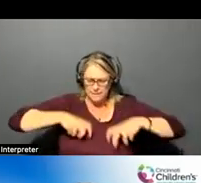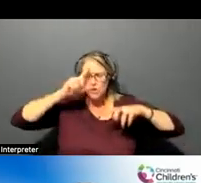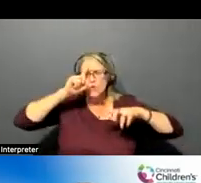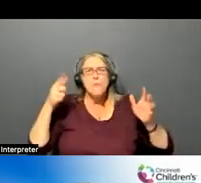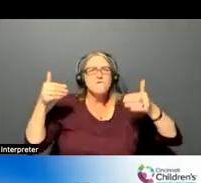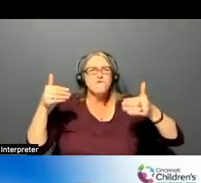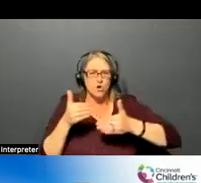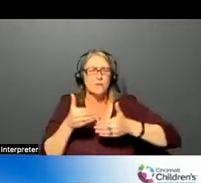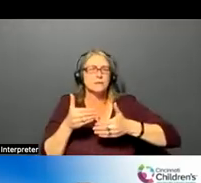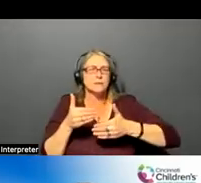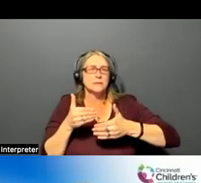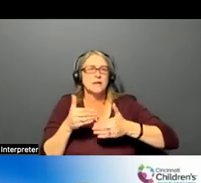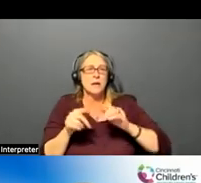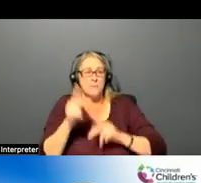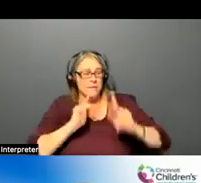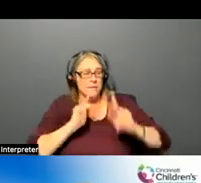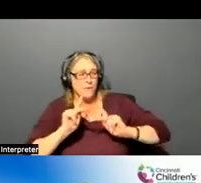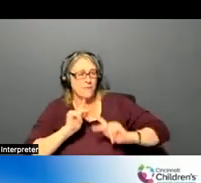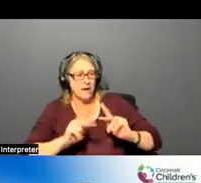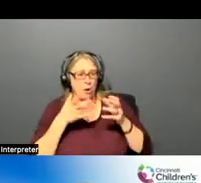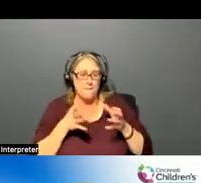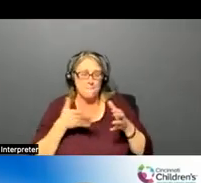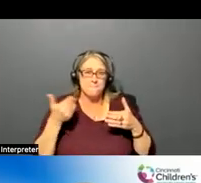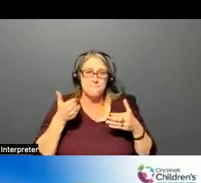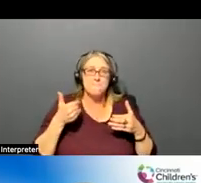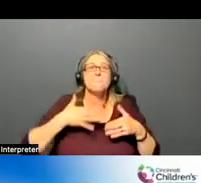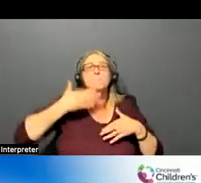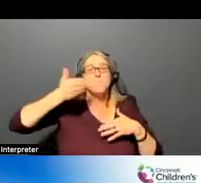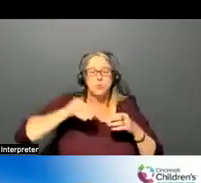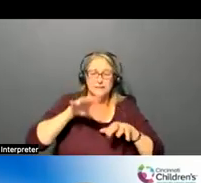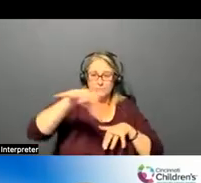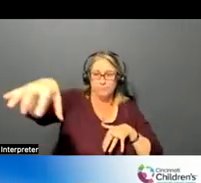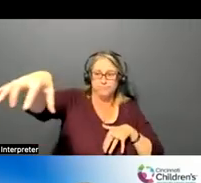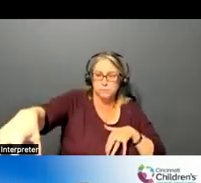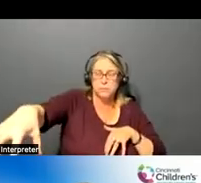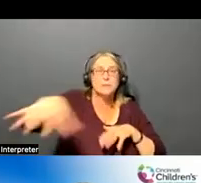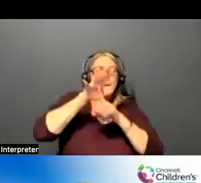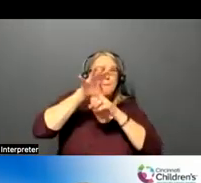that even those who are most marginalized can all get access.